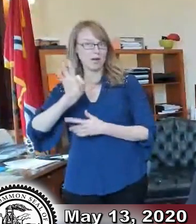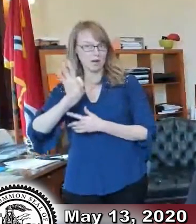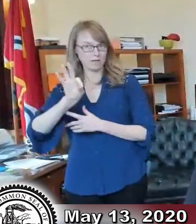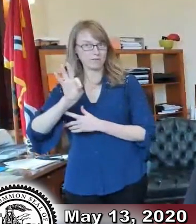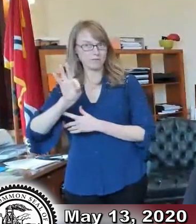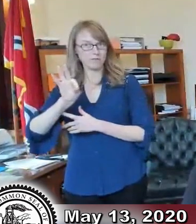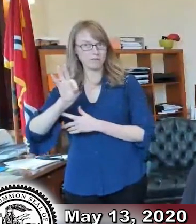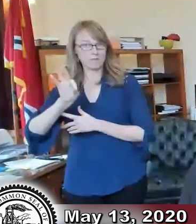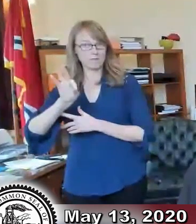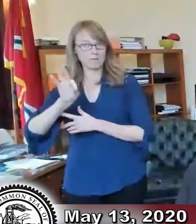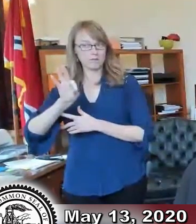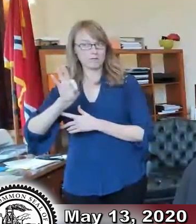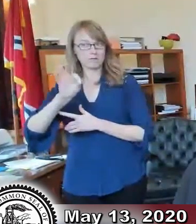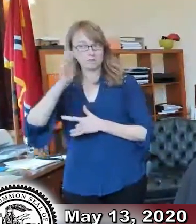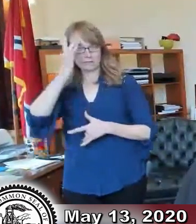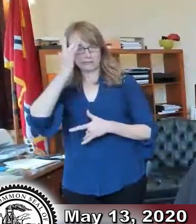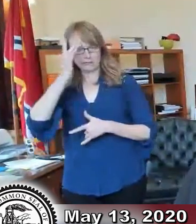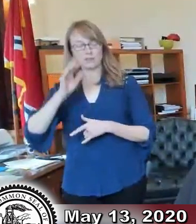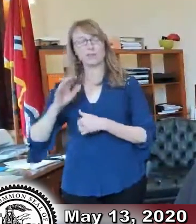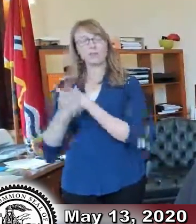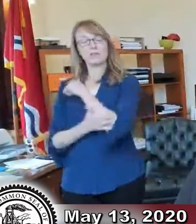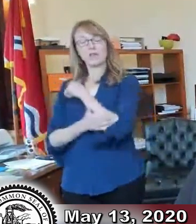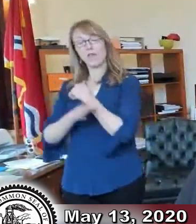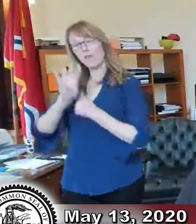cases. St. Louis County has